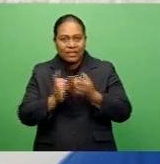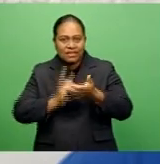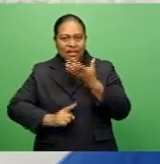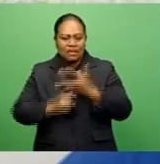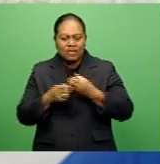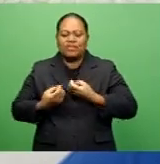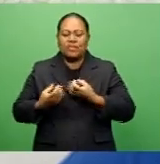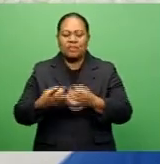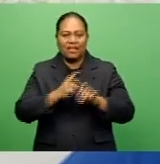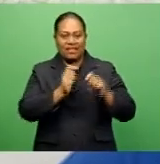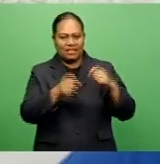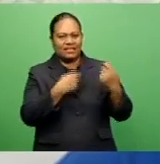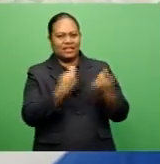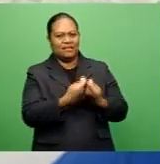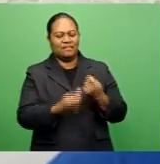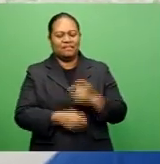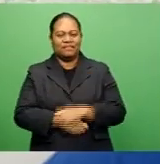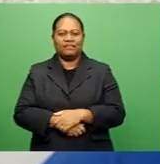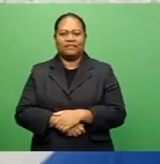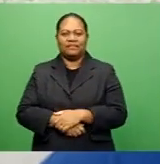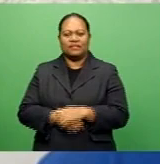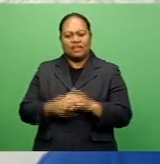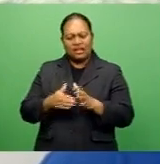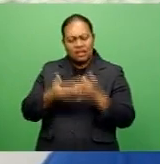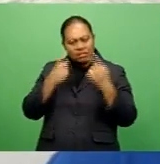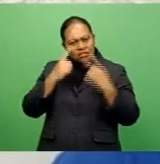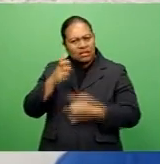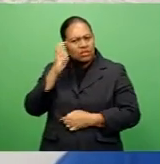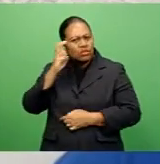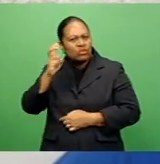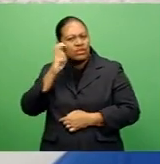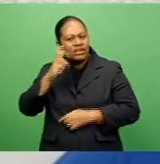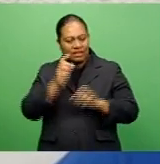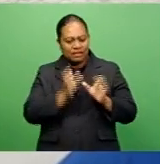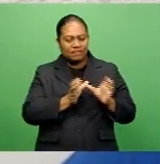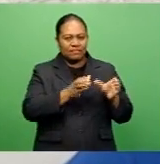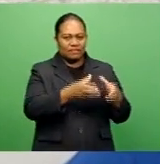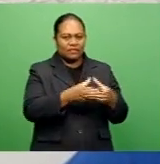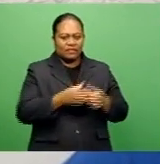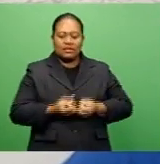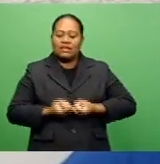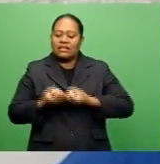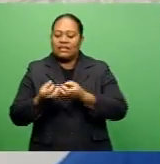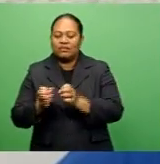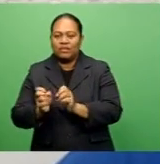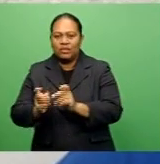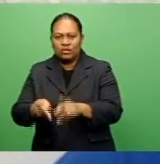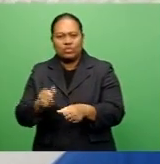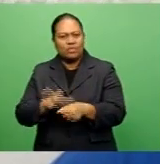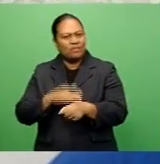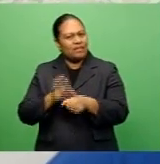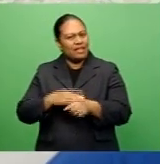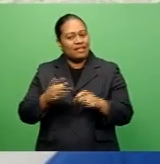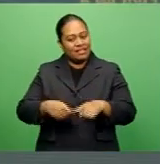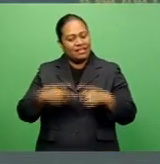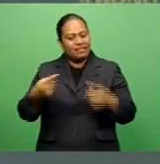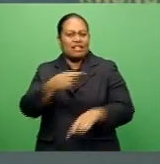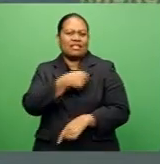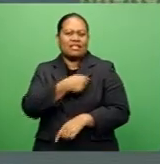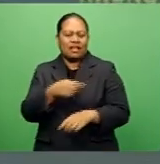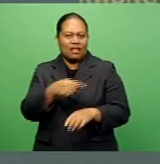been selected also for the training squad, this gives them an opportunity to make the different qualifying times that we have